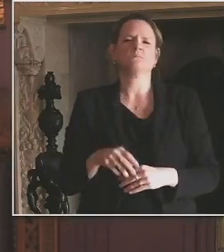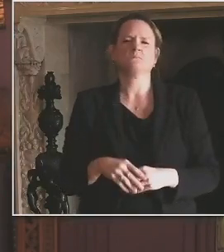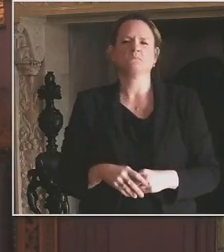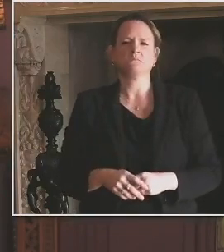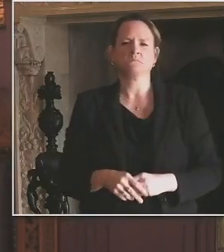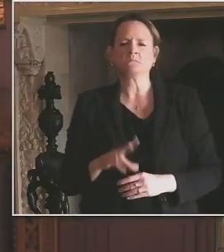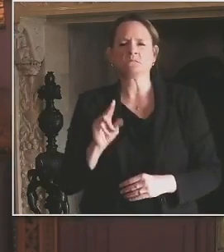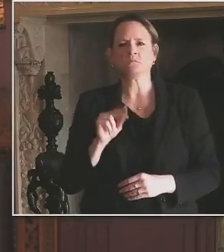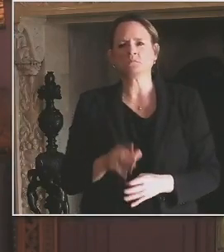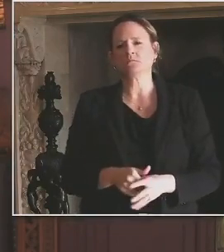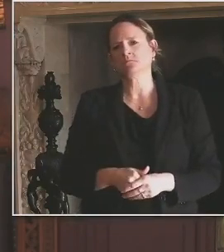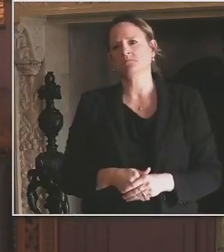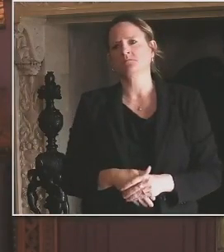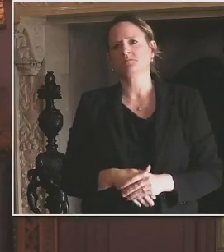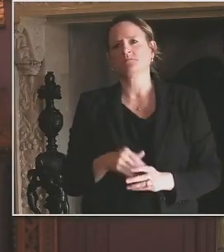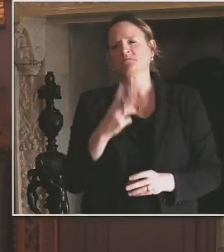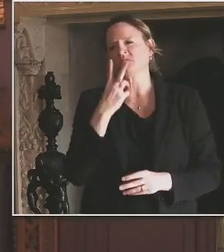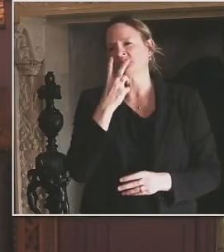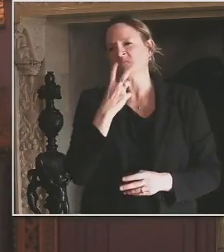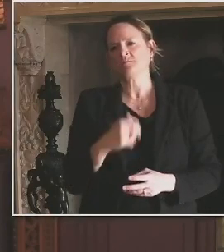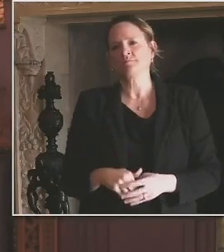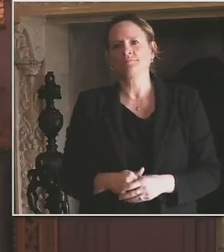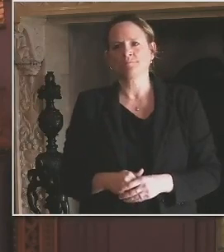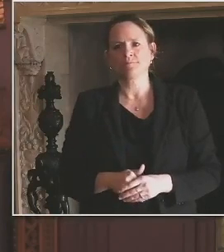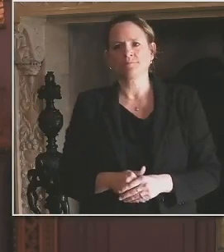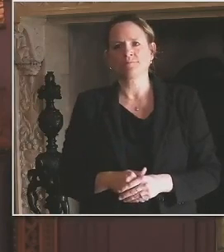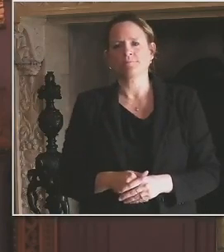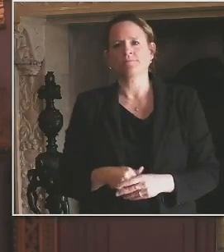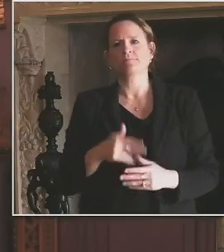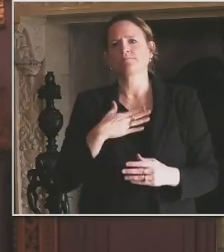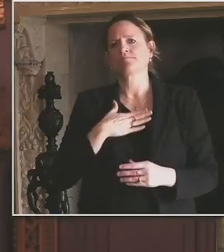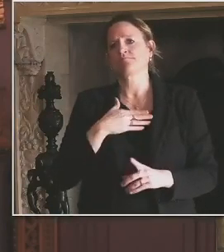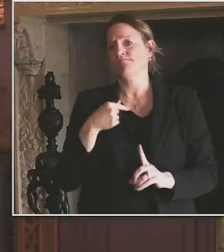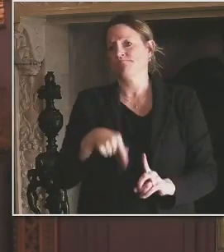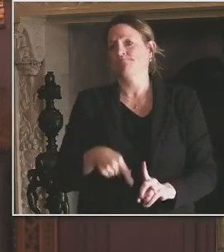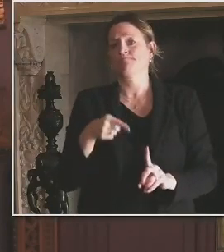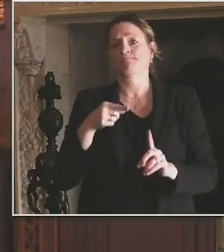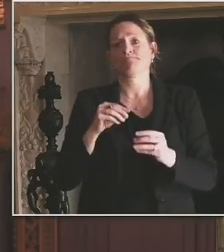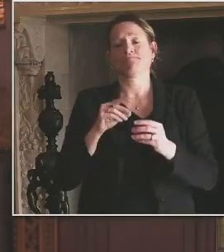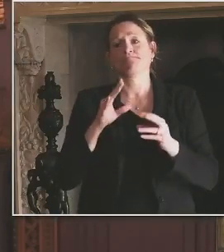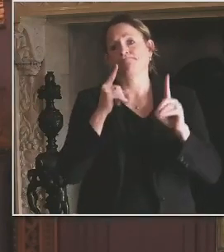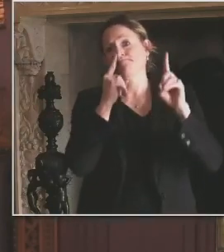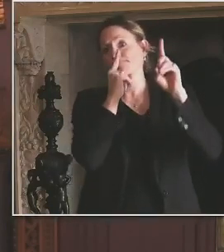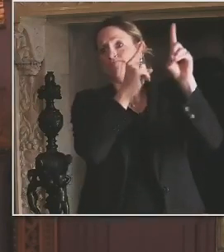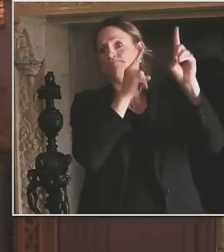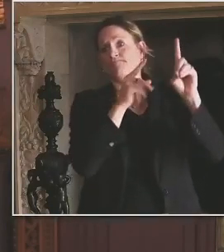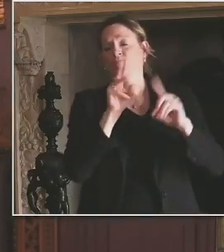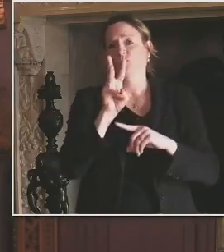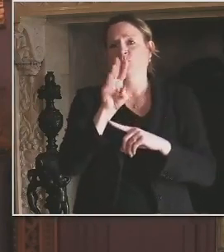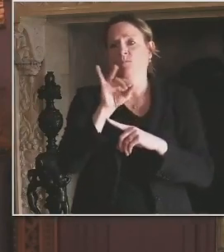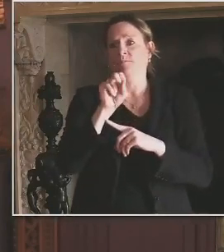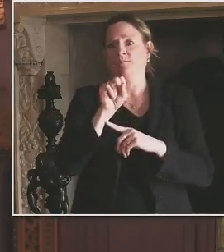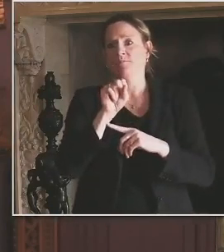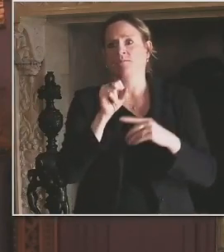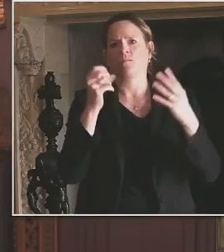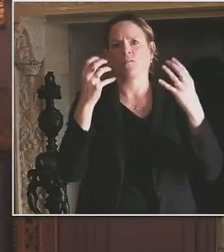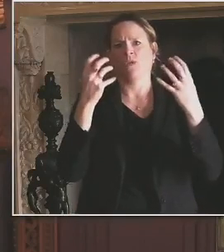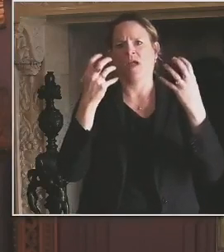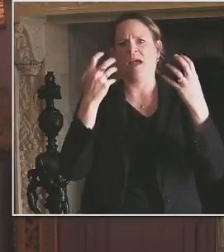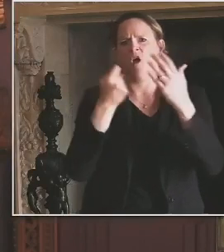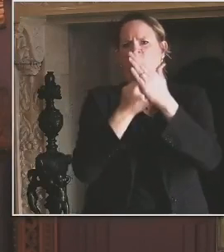Dealing with that issue, my goal is to get off of New York's issue. Not that I want people to travel to New York, but if they put us on